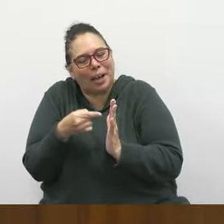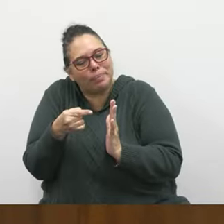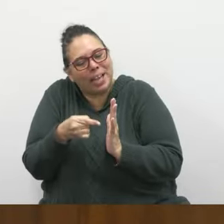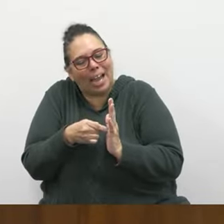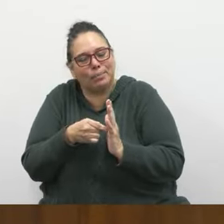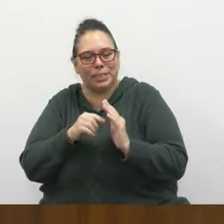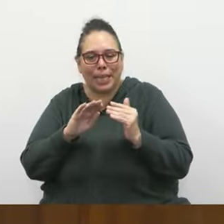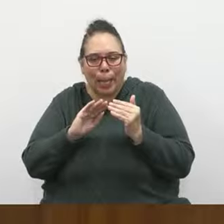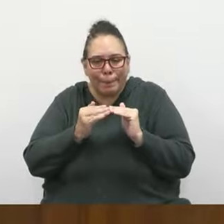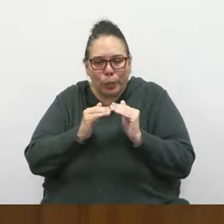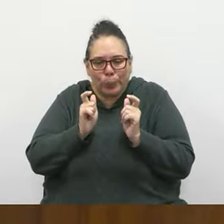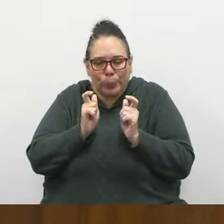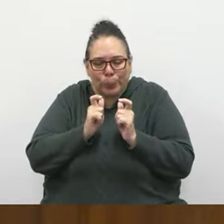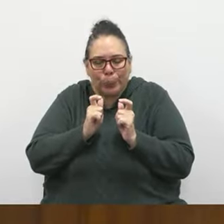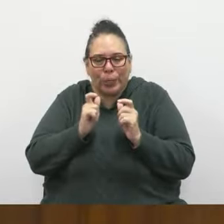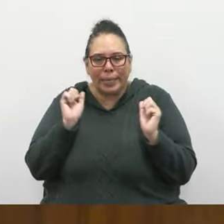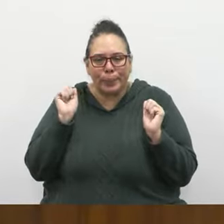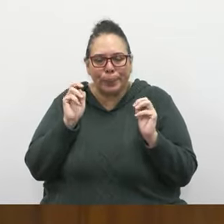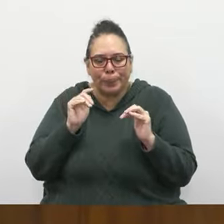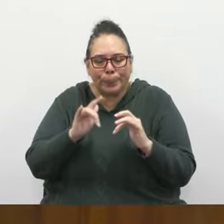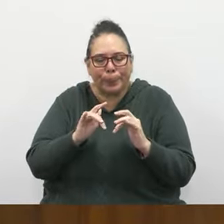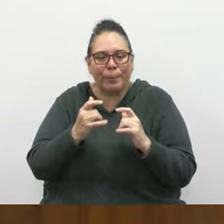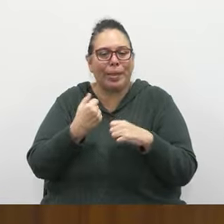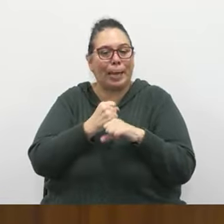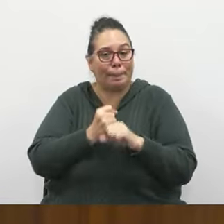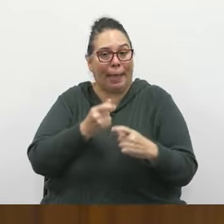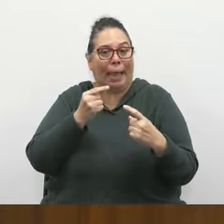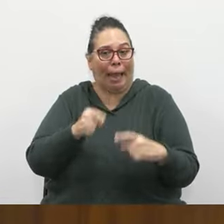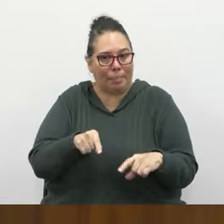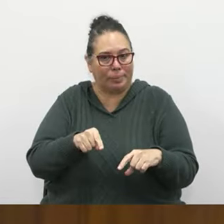community will can come together and make things happen. And when I